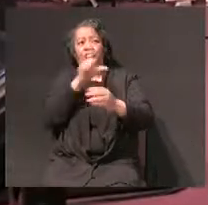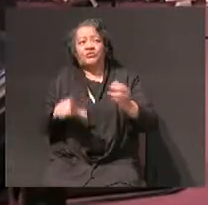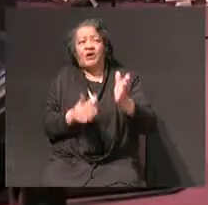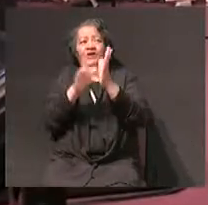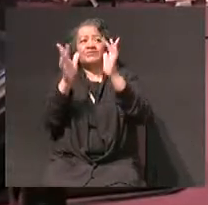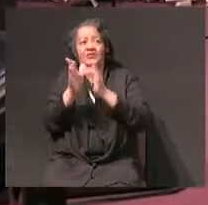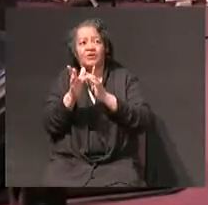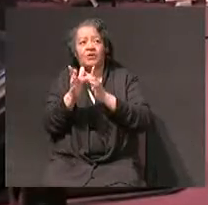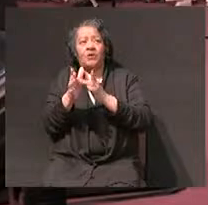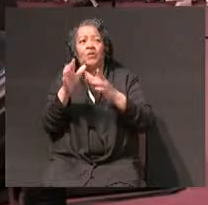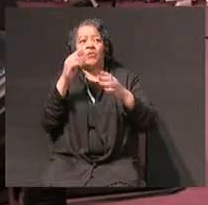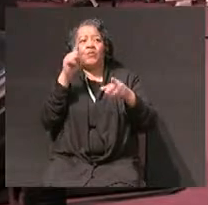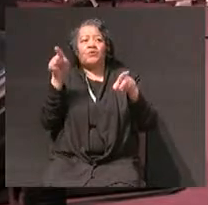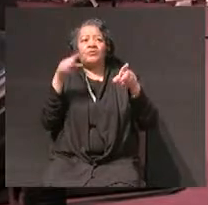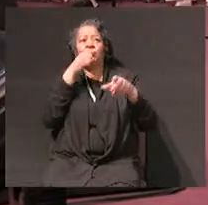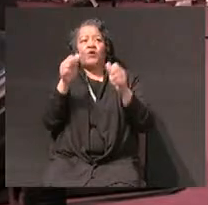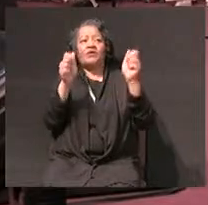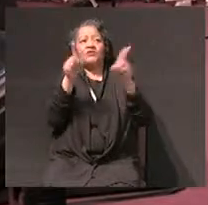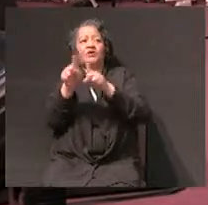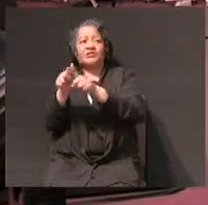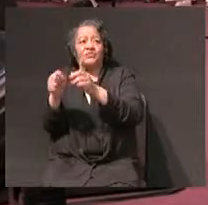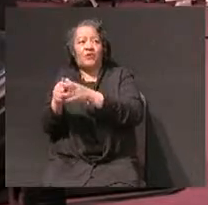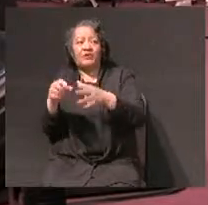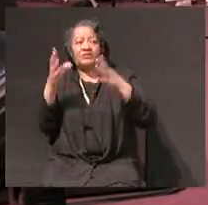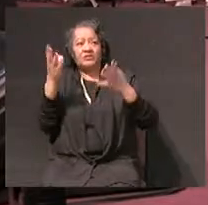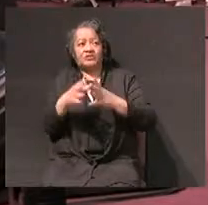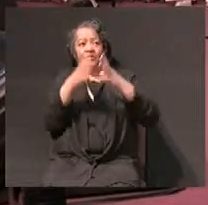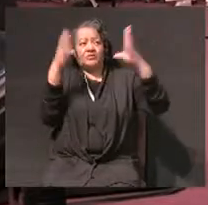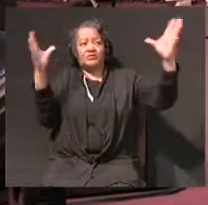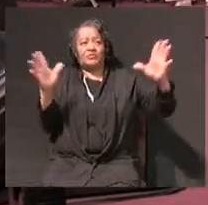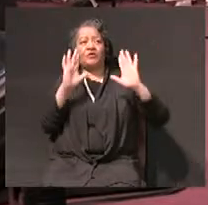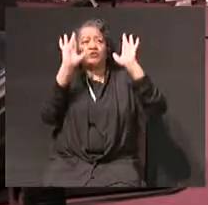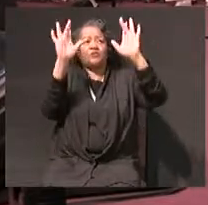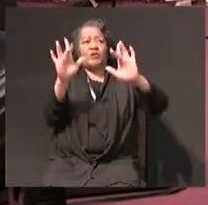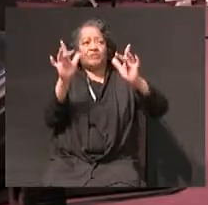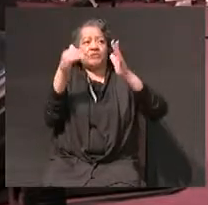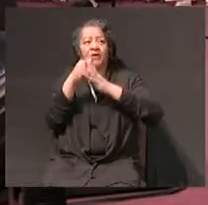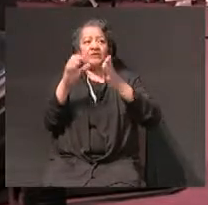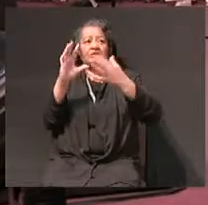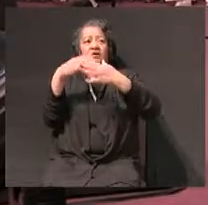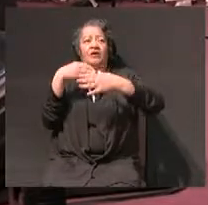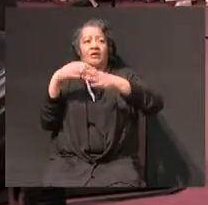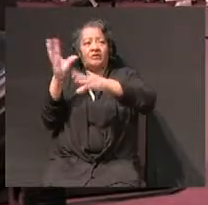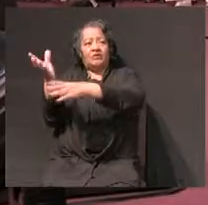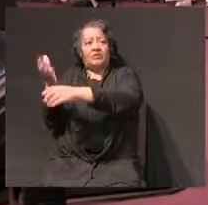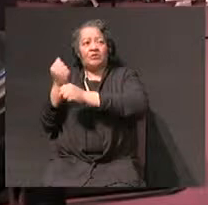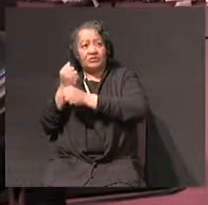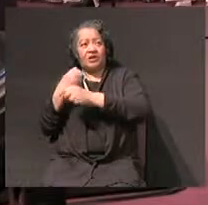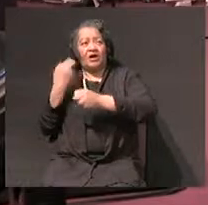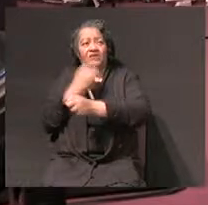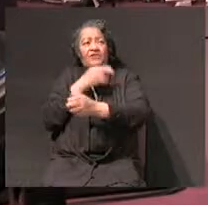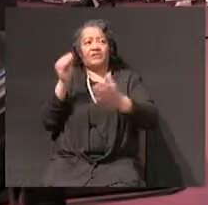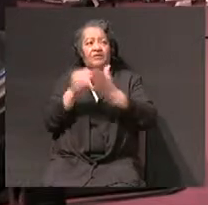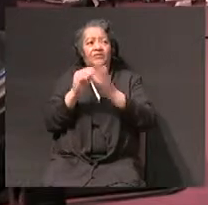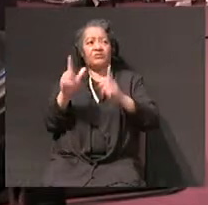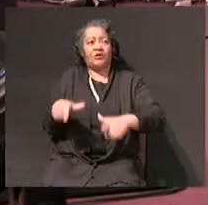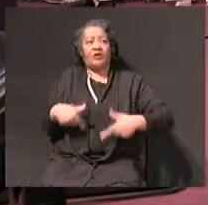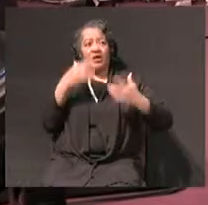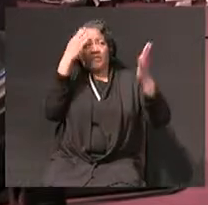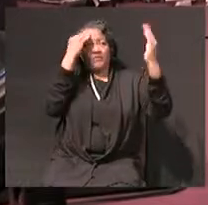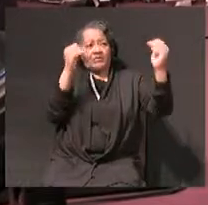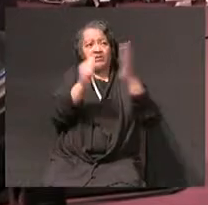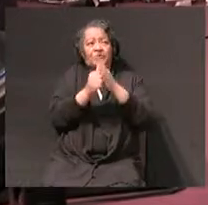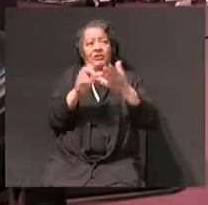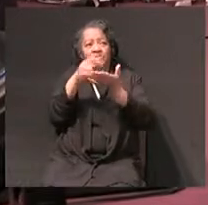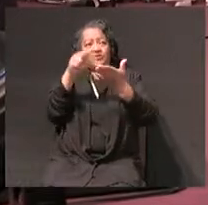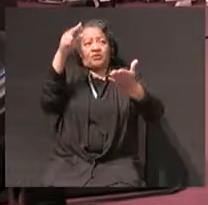Jesus Christ, which according to his abundant mercy hath begotten us again unto a lively hope by